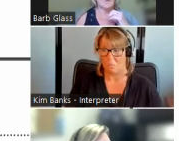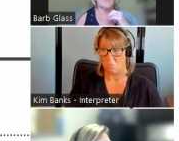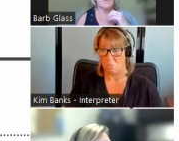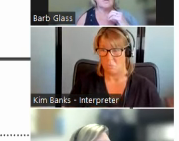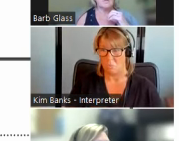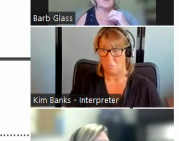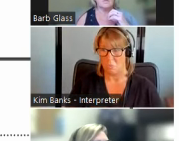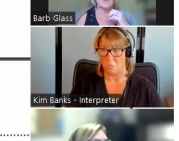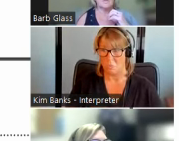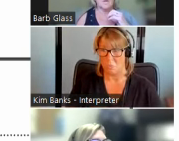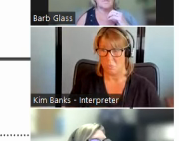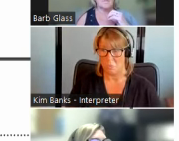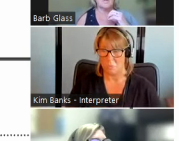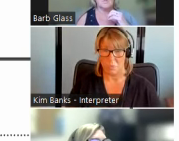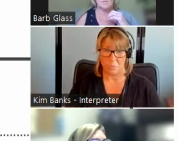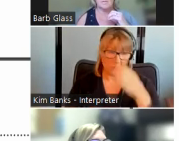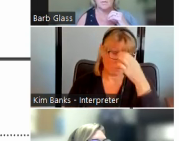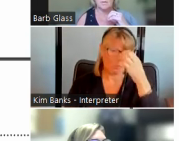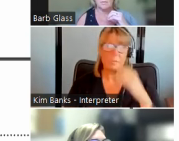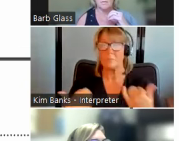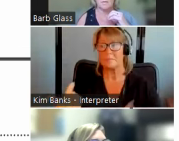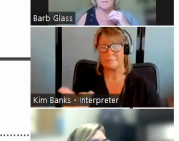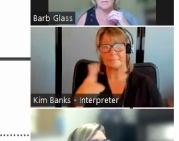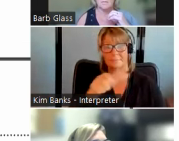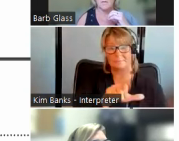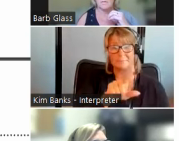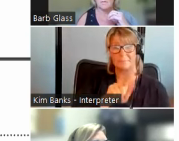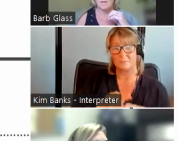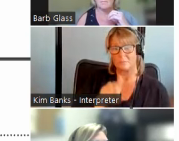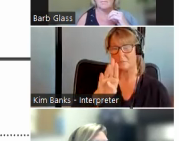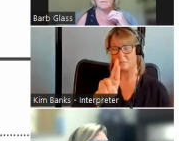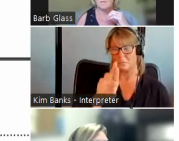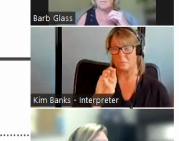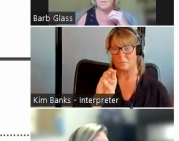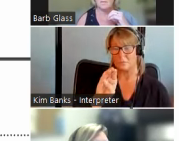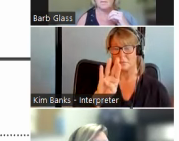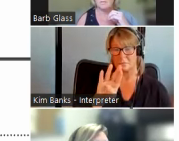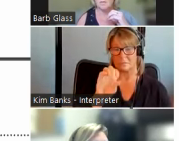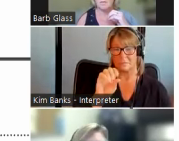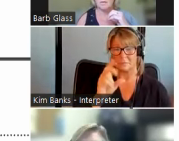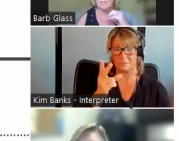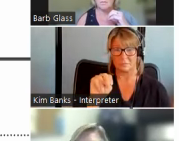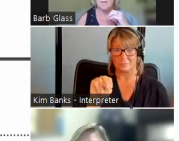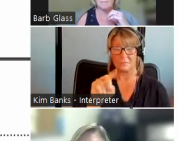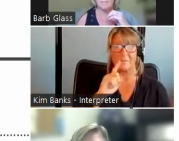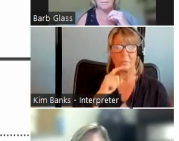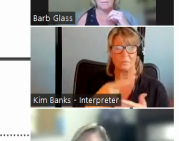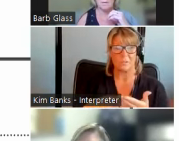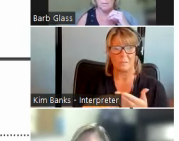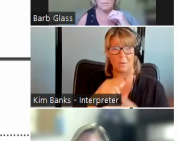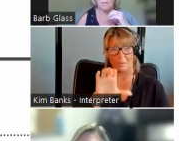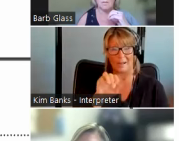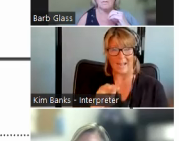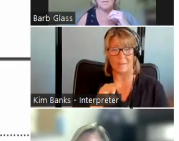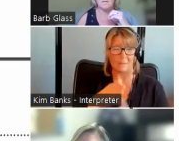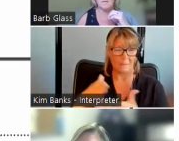So now I'm going to turn things over to Robin, and she's going to walk through some of the actual CAMS pieces that we're here to talk about today. So Robin,